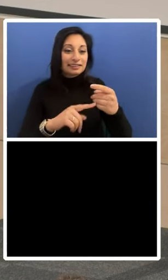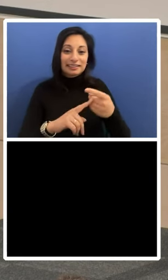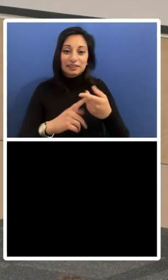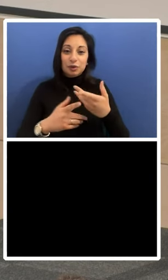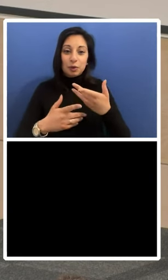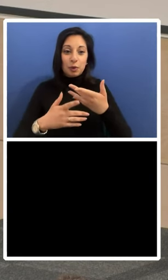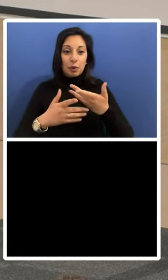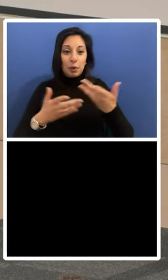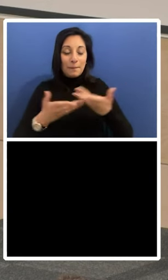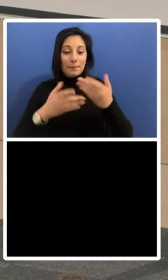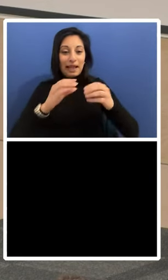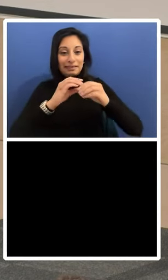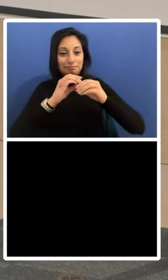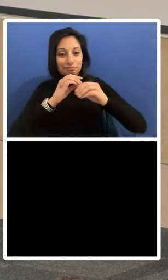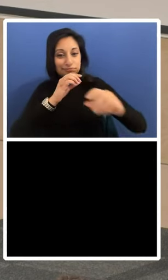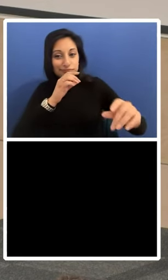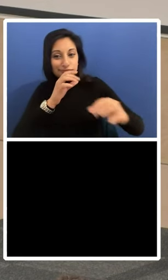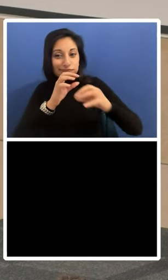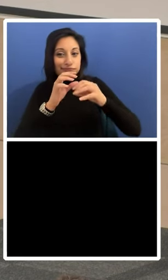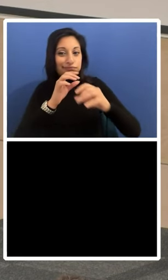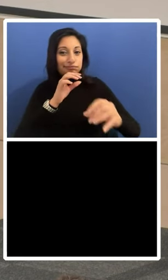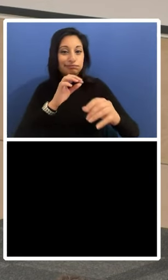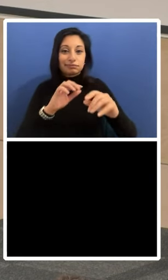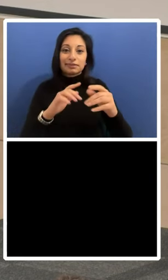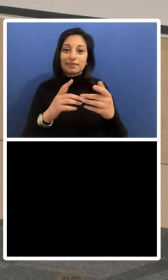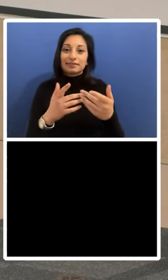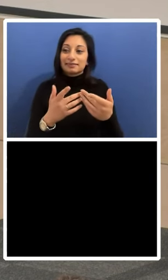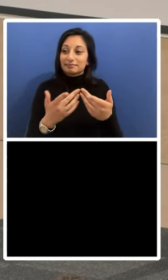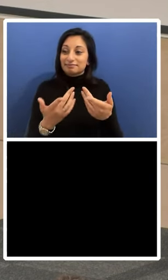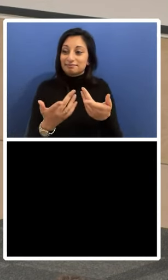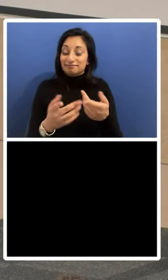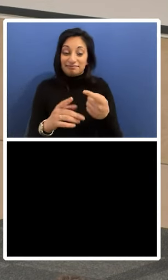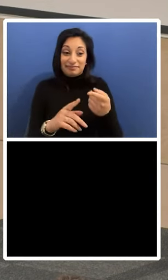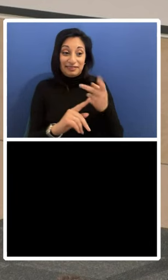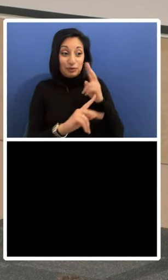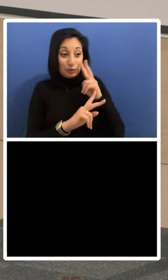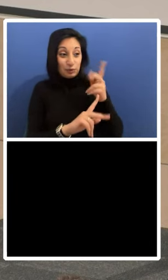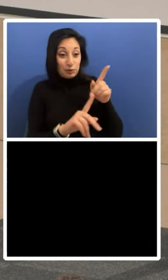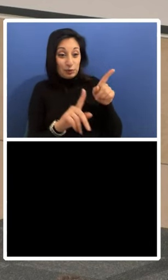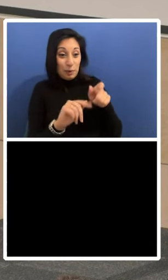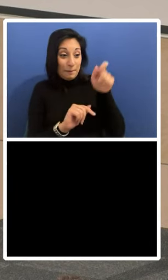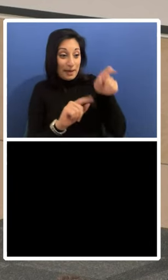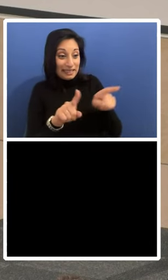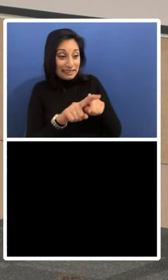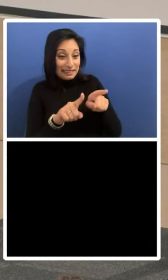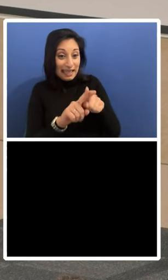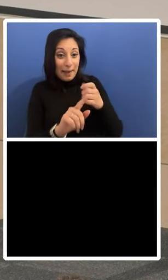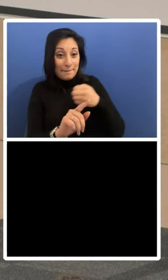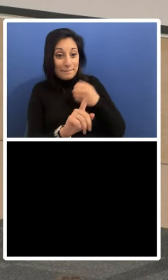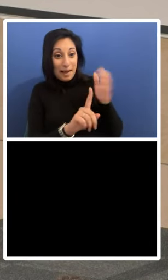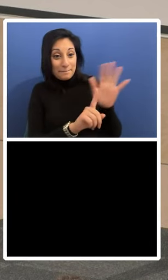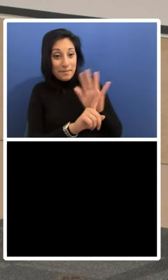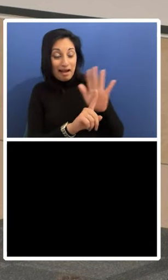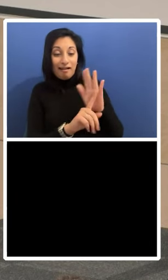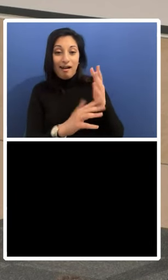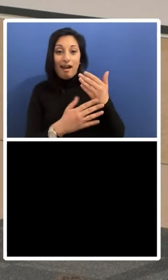Albert Hall. And you're like, if some of you are at LSE from my background, you'll be thinking like, literally I was working for McDonald's, I was working for DFS Bluffing Pillows, like how am I